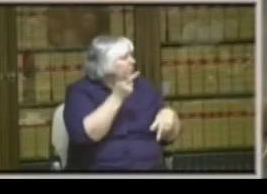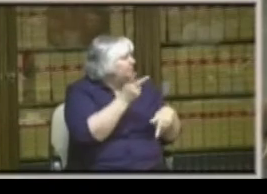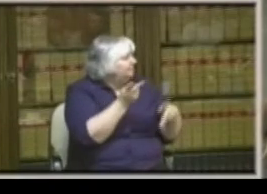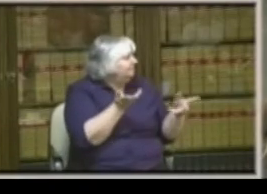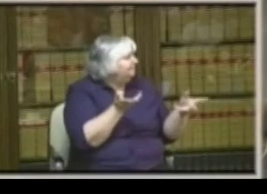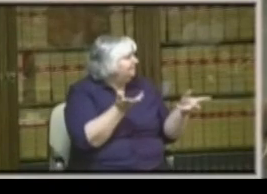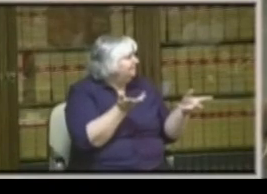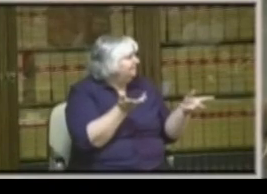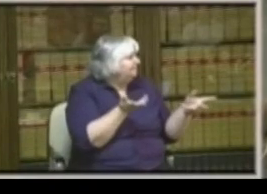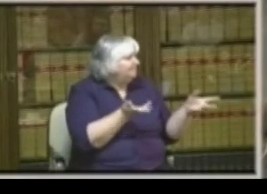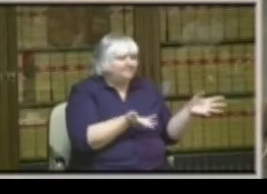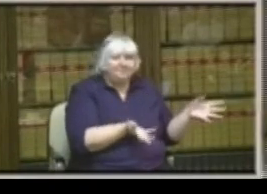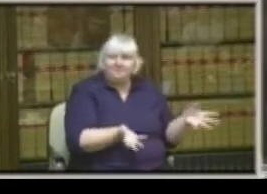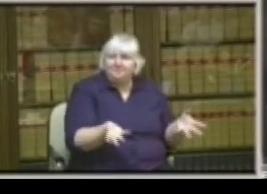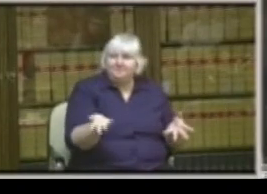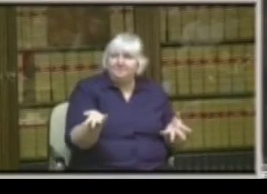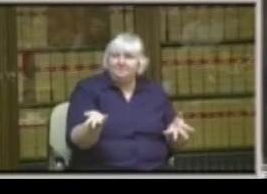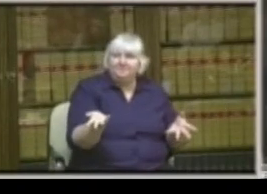these individuals?